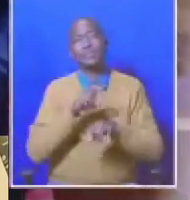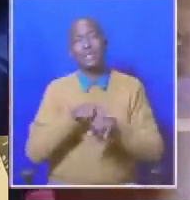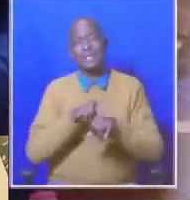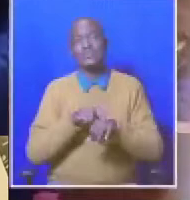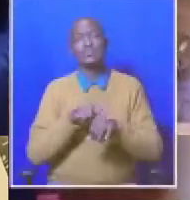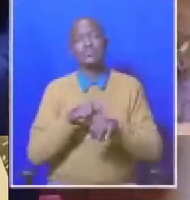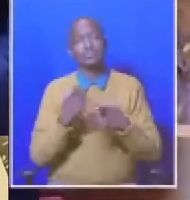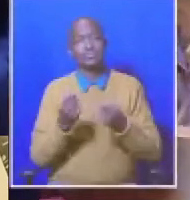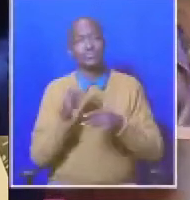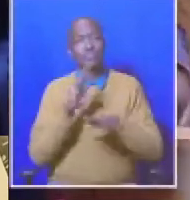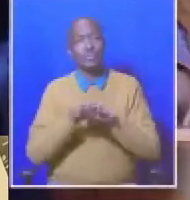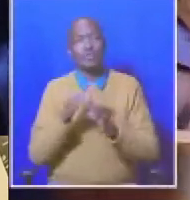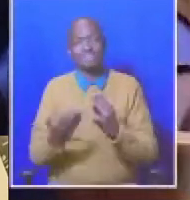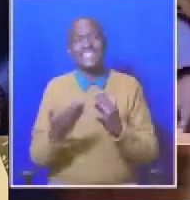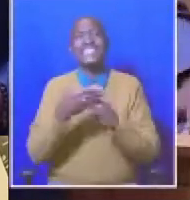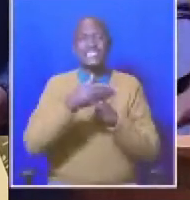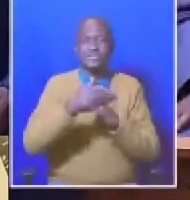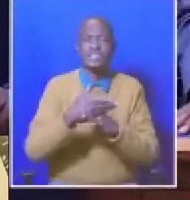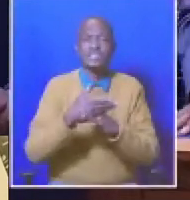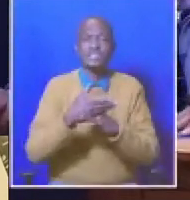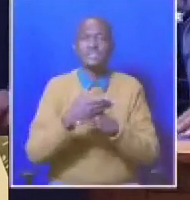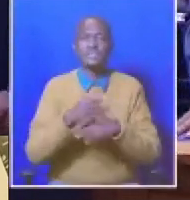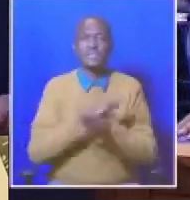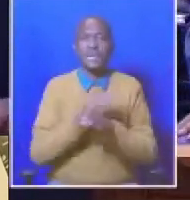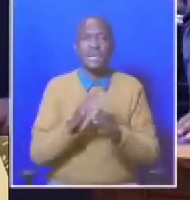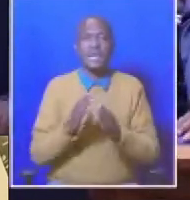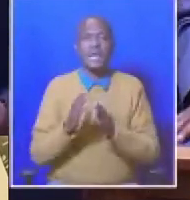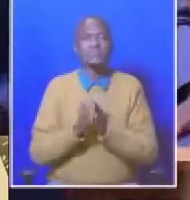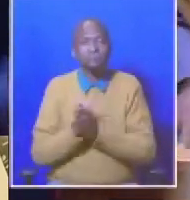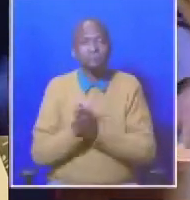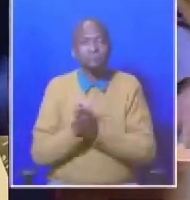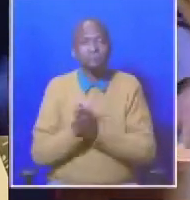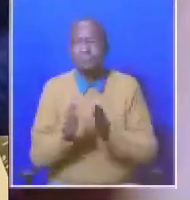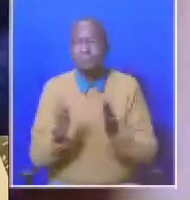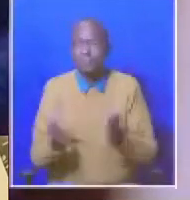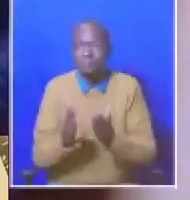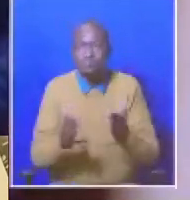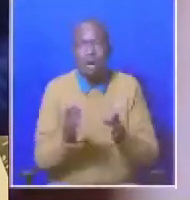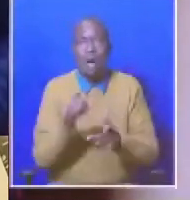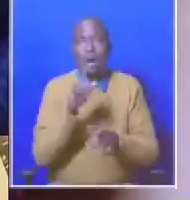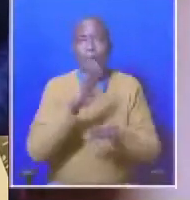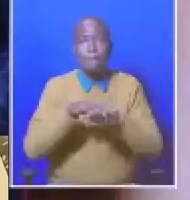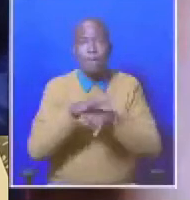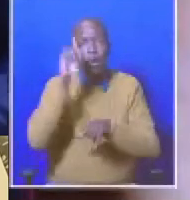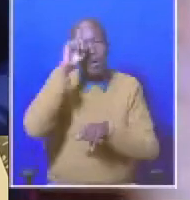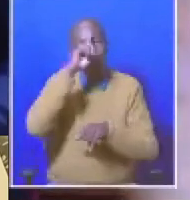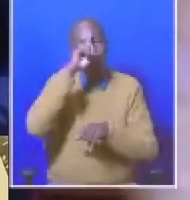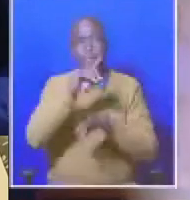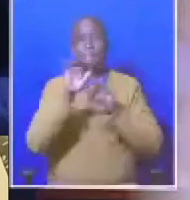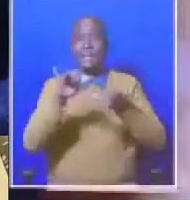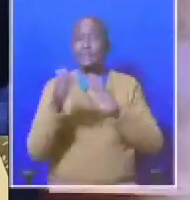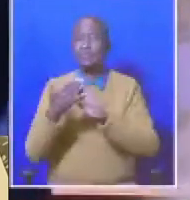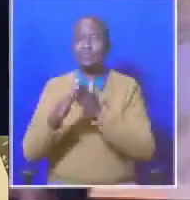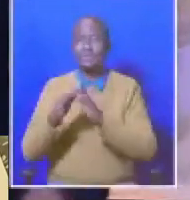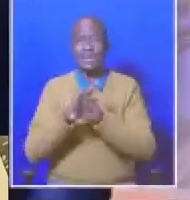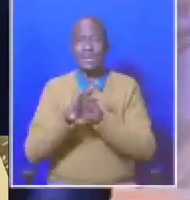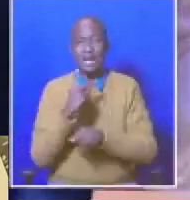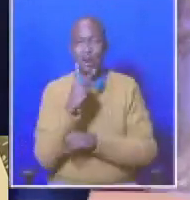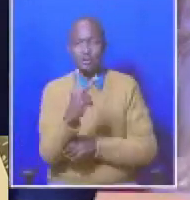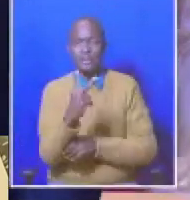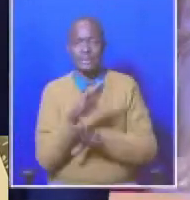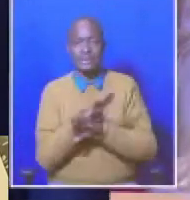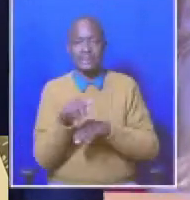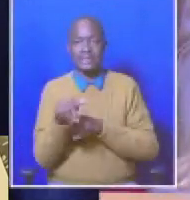interventions and encourage more Black communities to change their mindset of how they view vocational